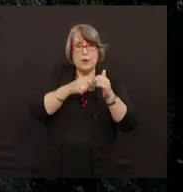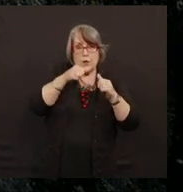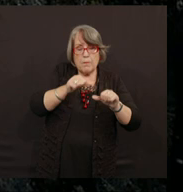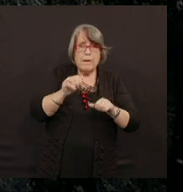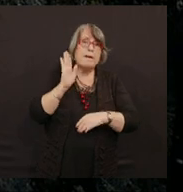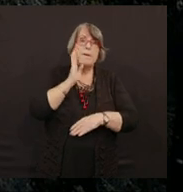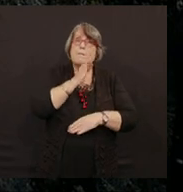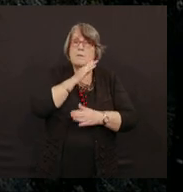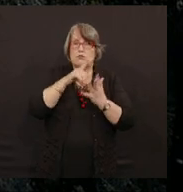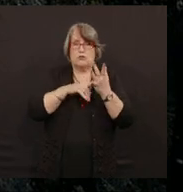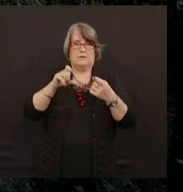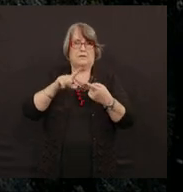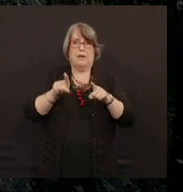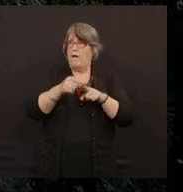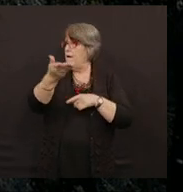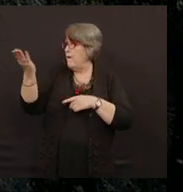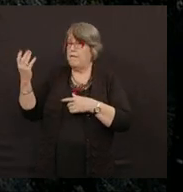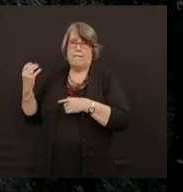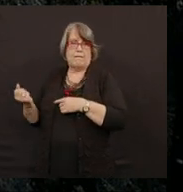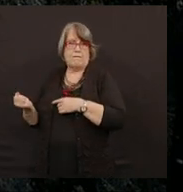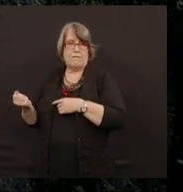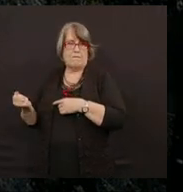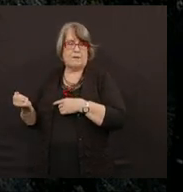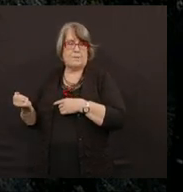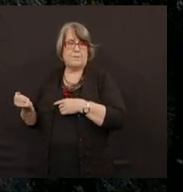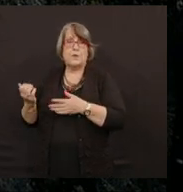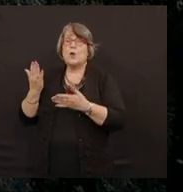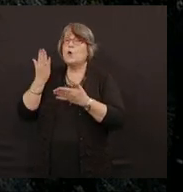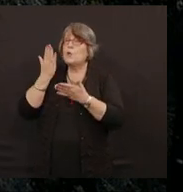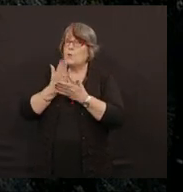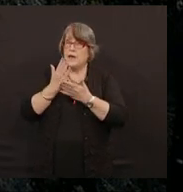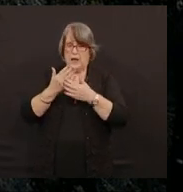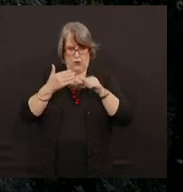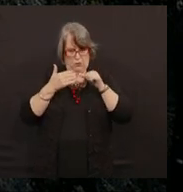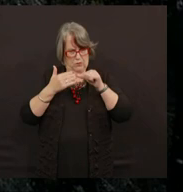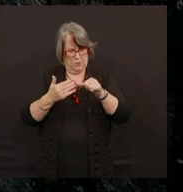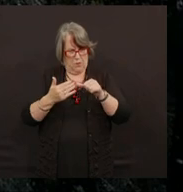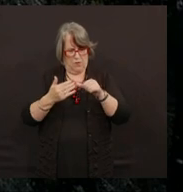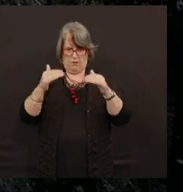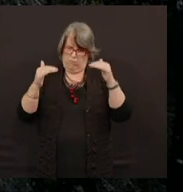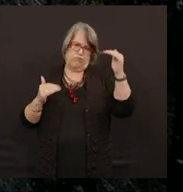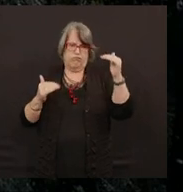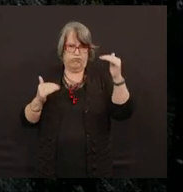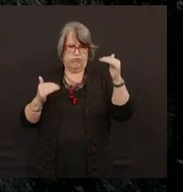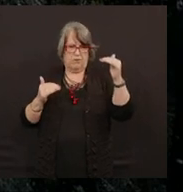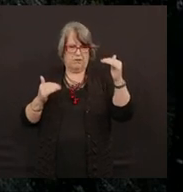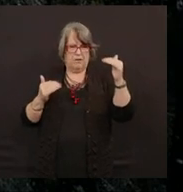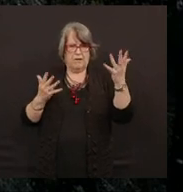people. There's a fundamental disparity in the responses to people with disability